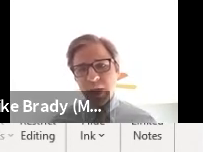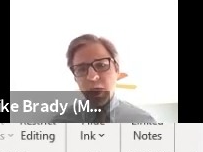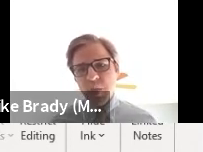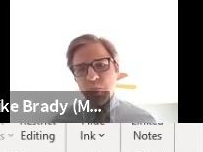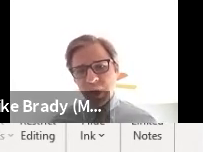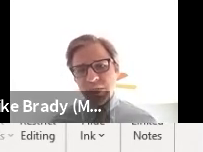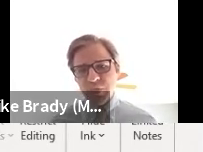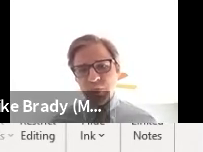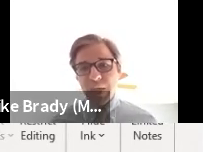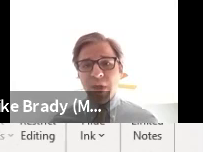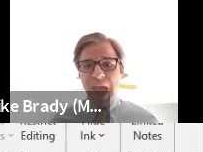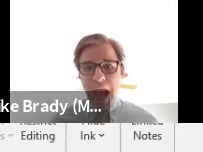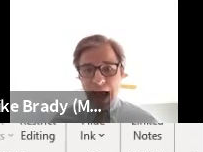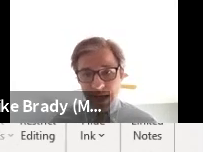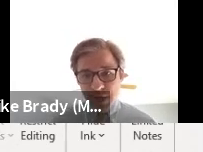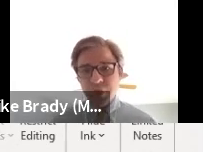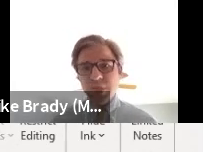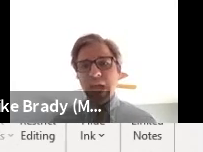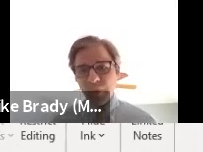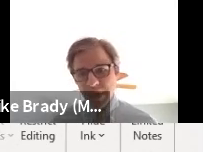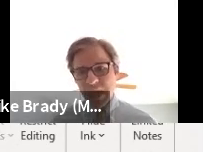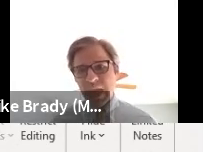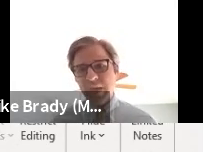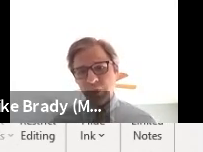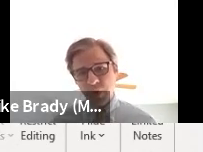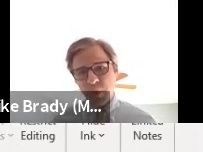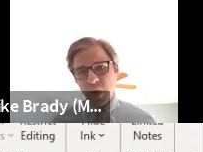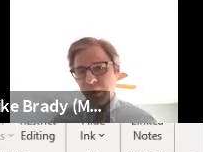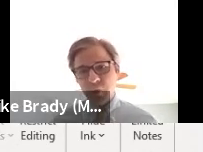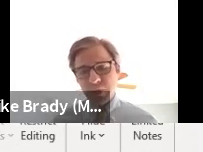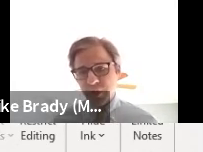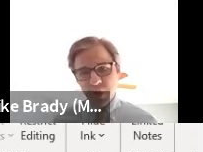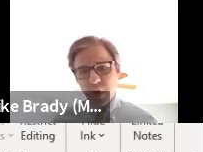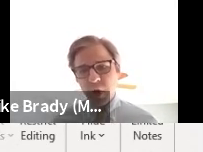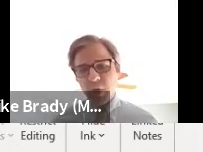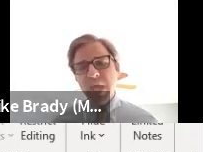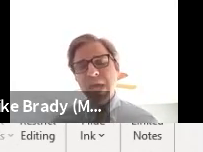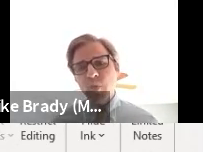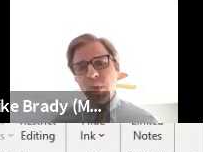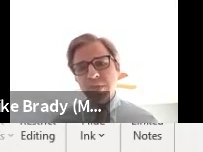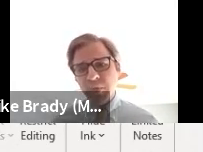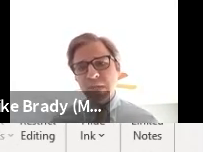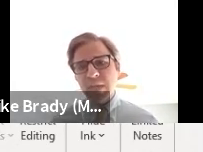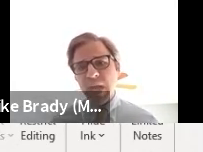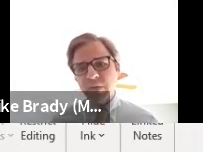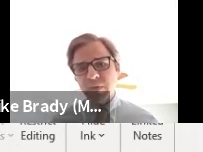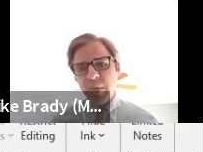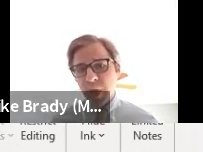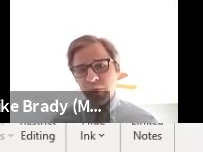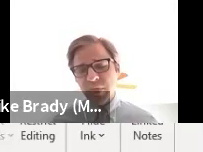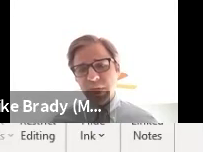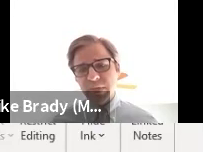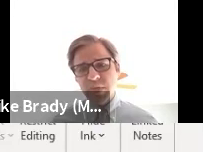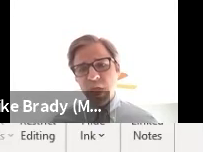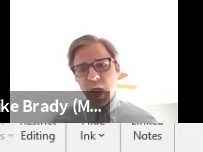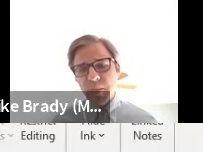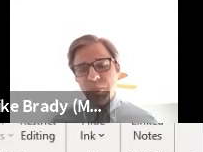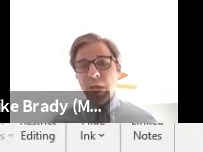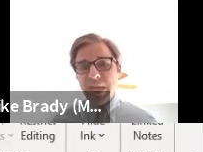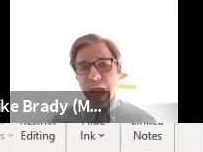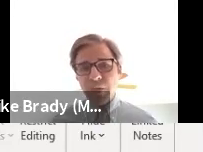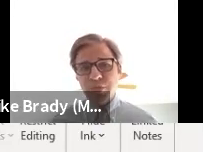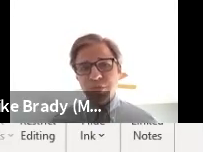it is to try to bring these two together initially out the gate for you all. And of course, it's your call, was frankly out of, among other